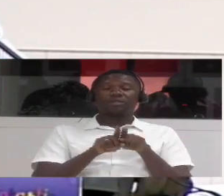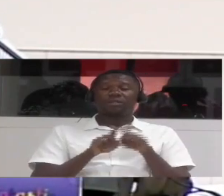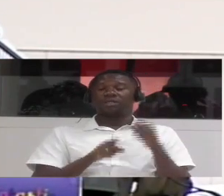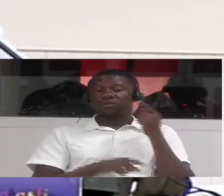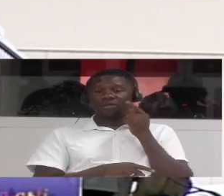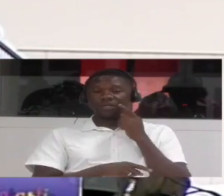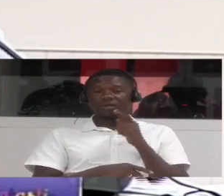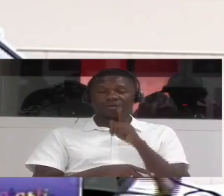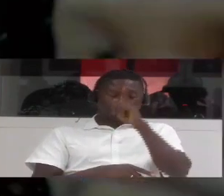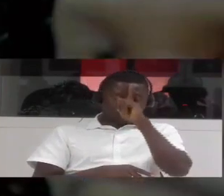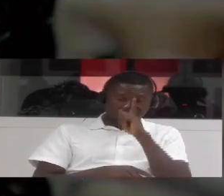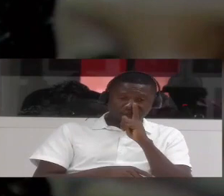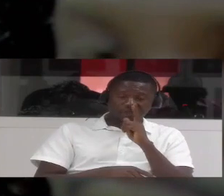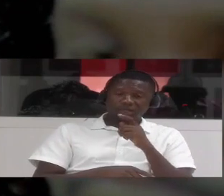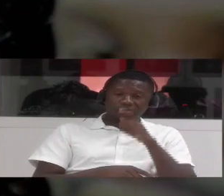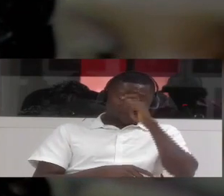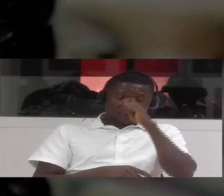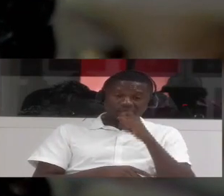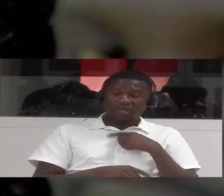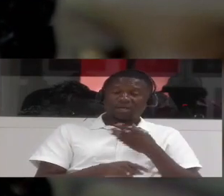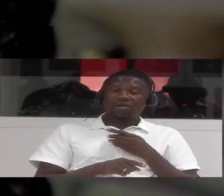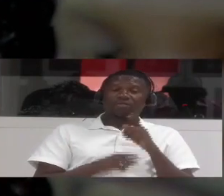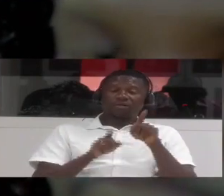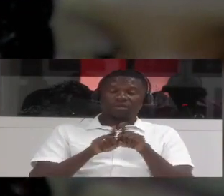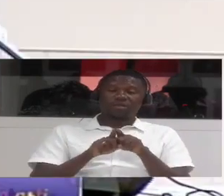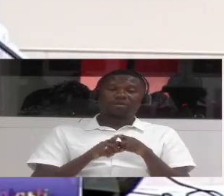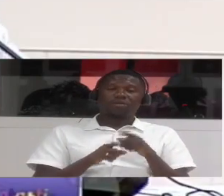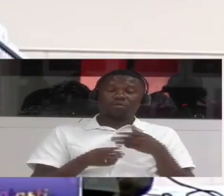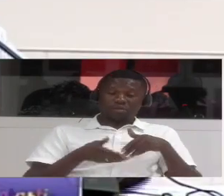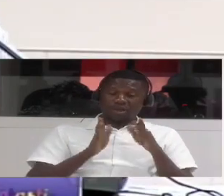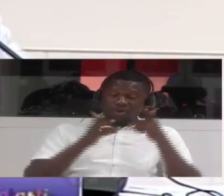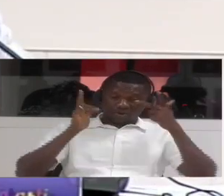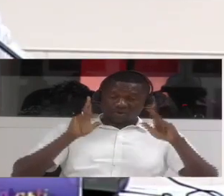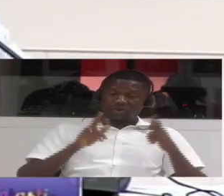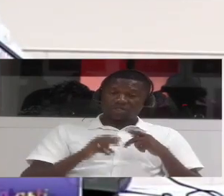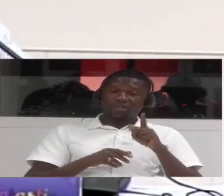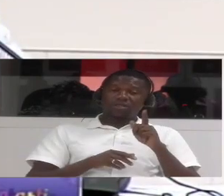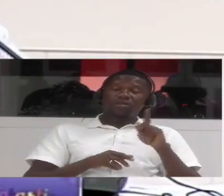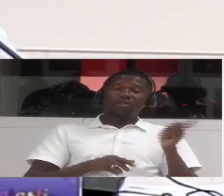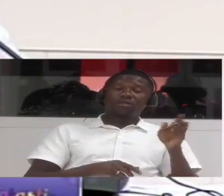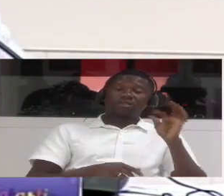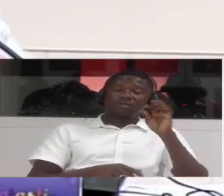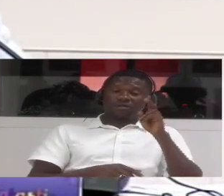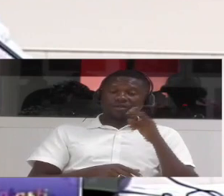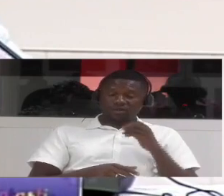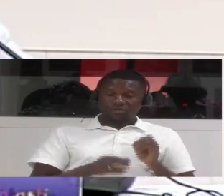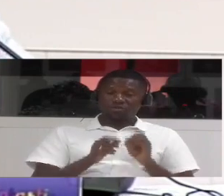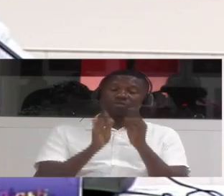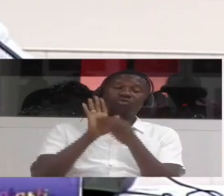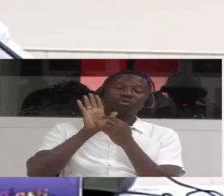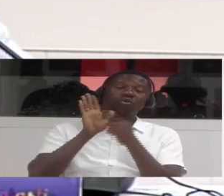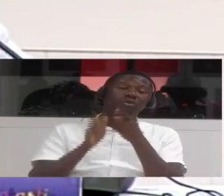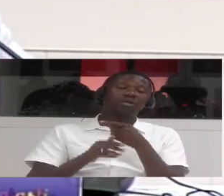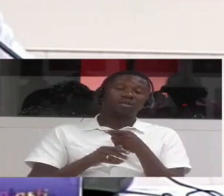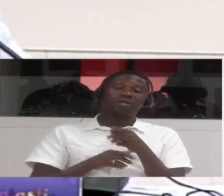also had his nomination, and by law, GRTS was required to broadcast that. So they broadcast that instead of the